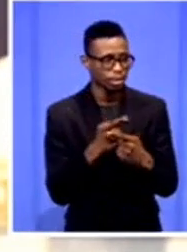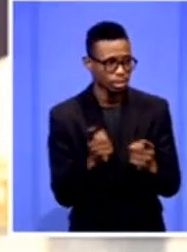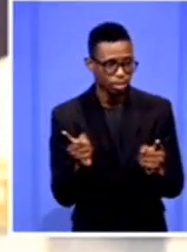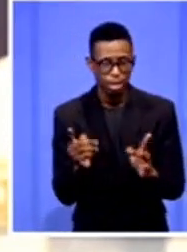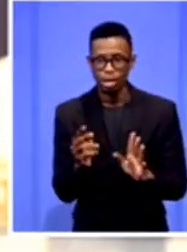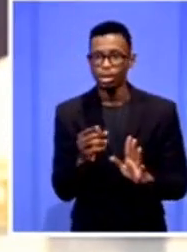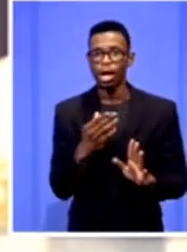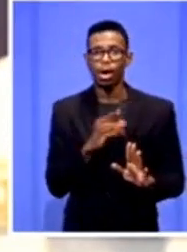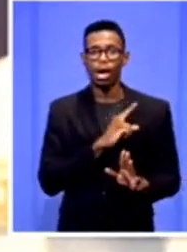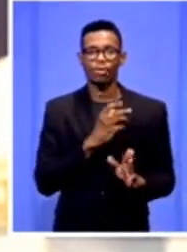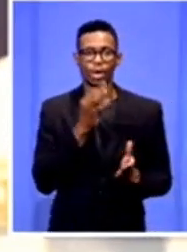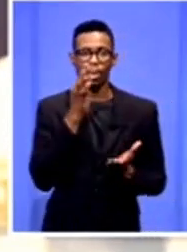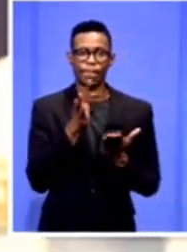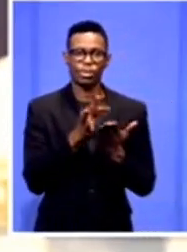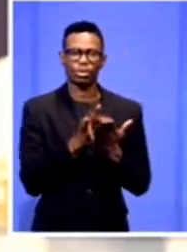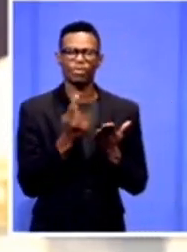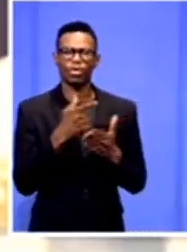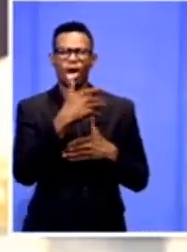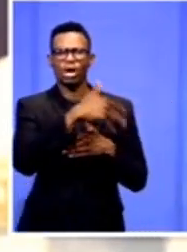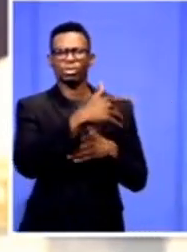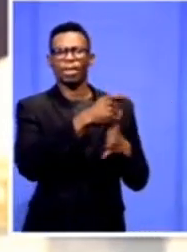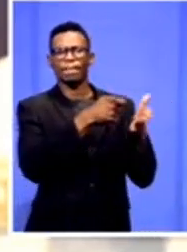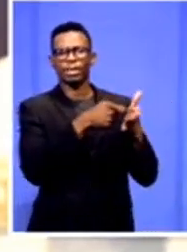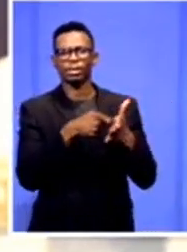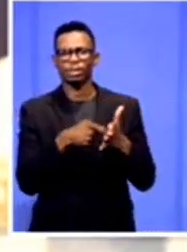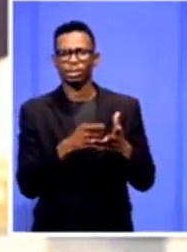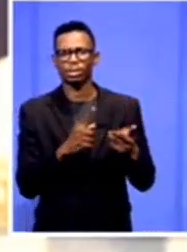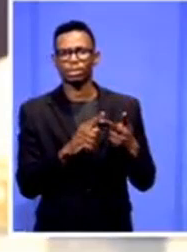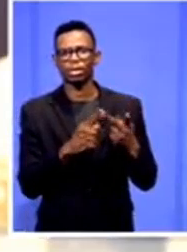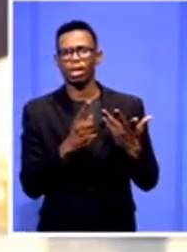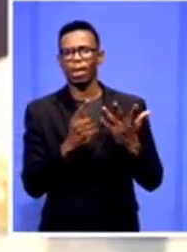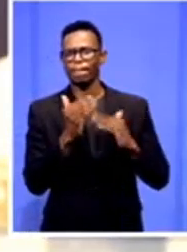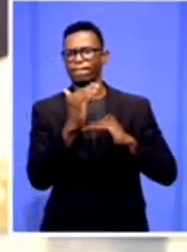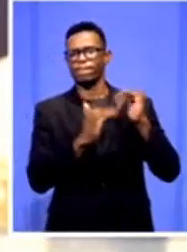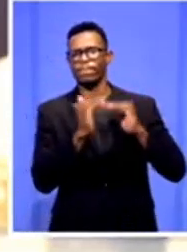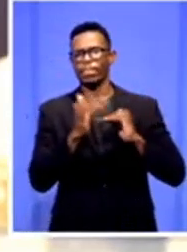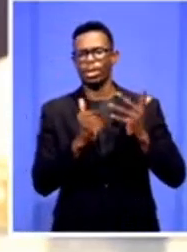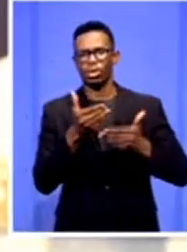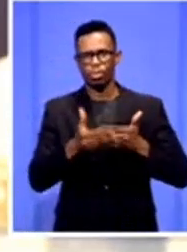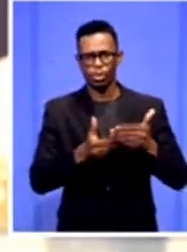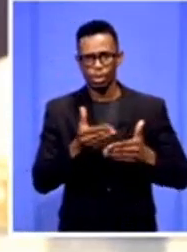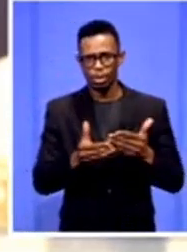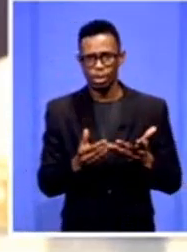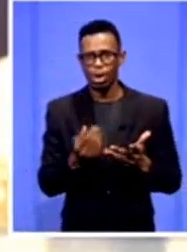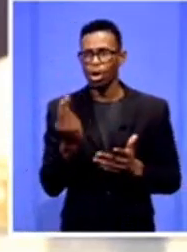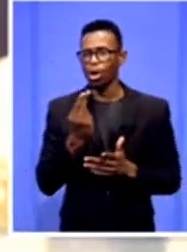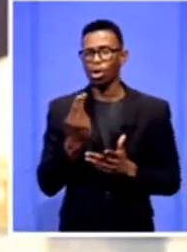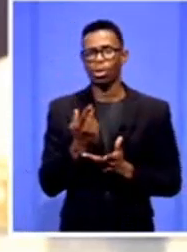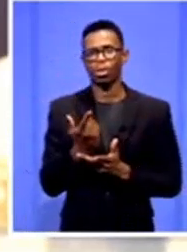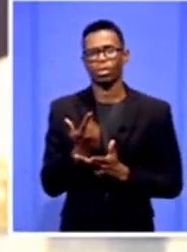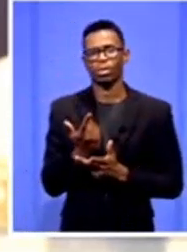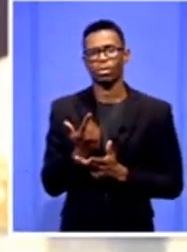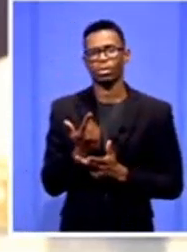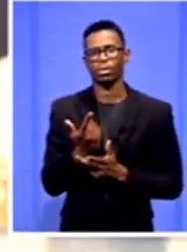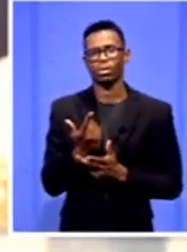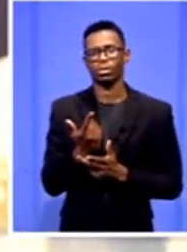purchase, build, operate, transfer, and lease of the 133 land